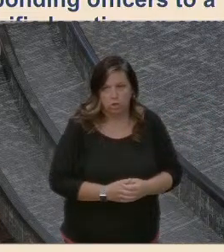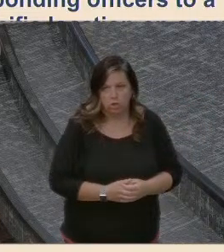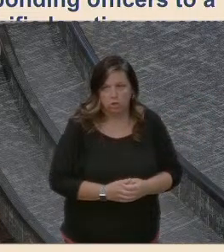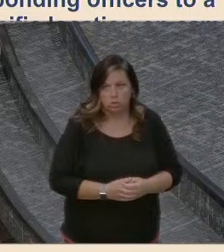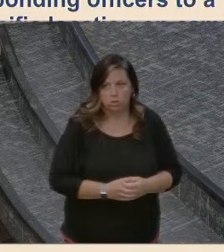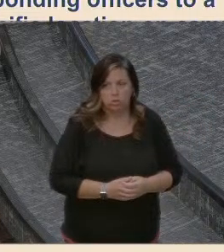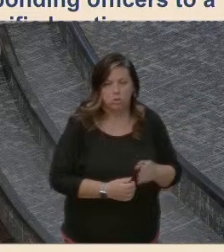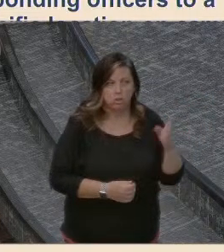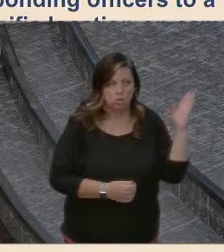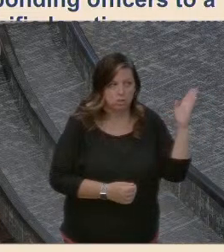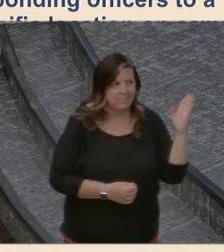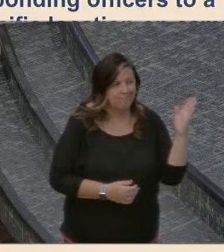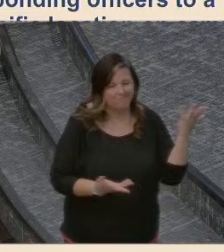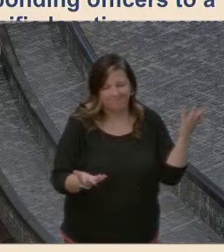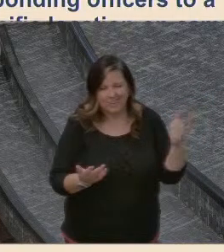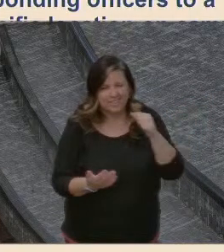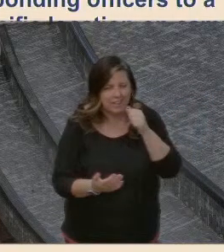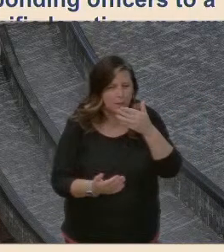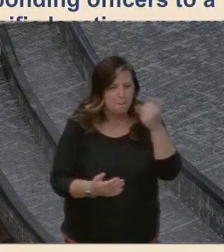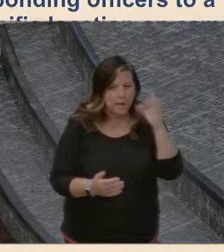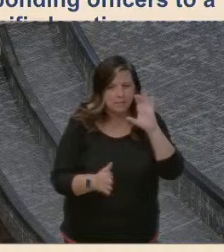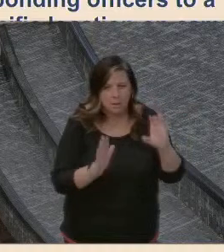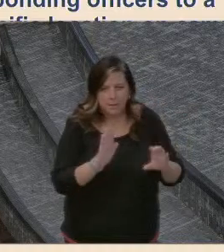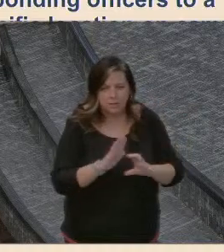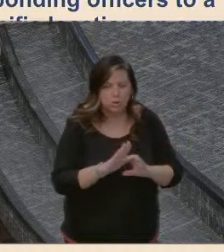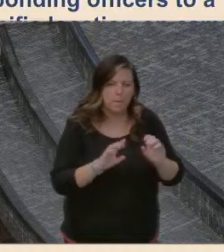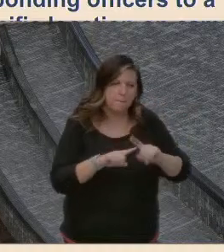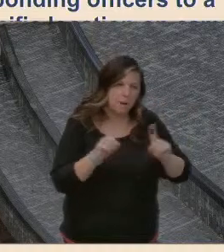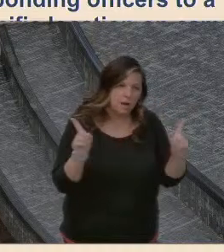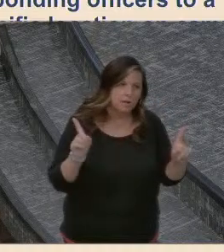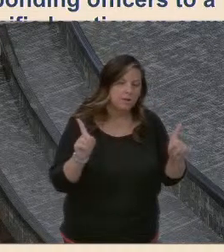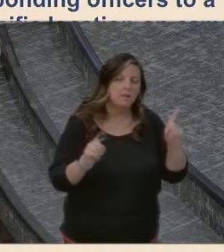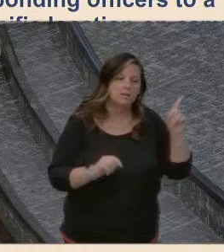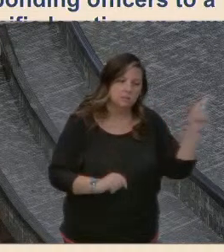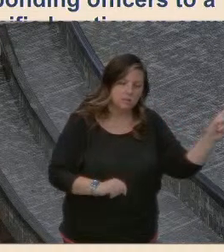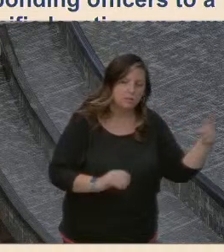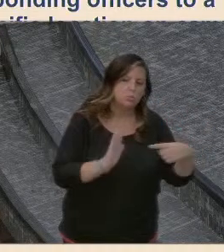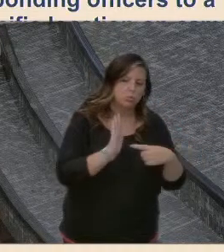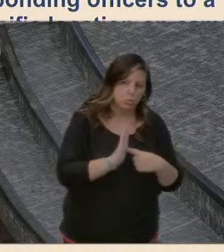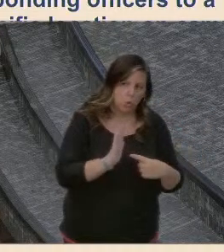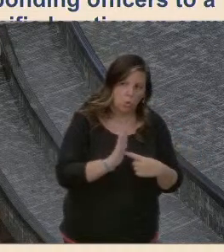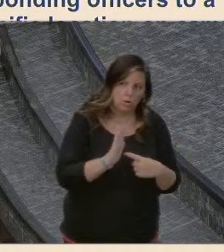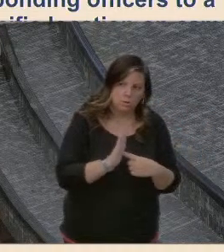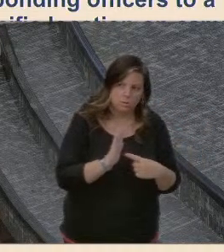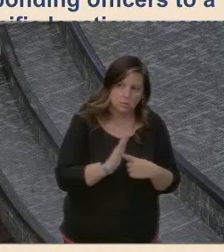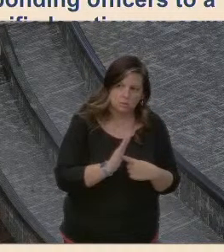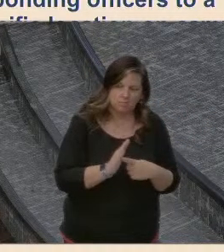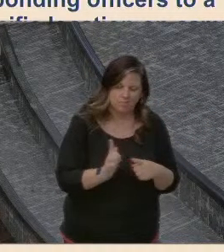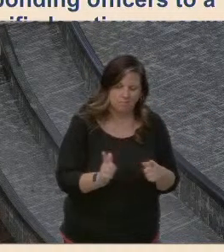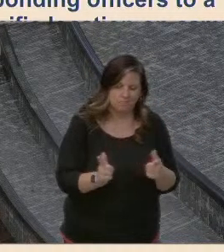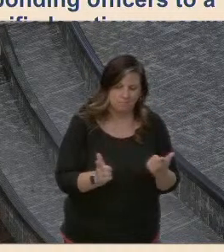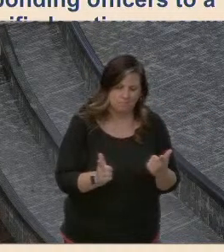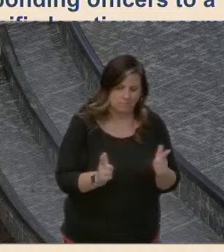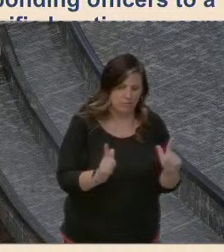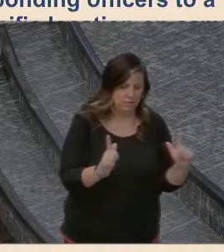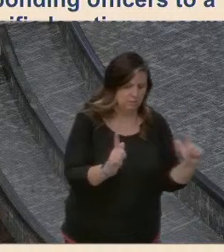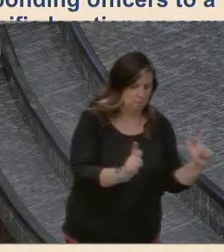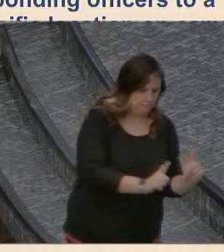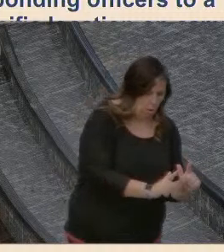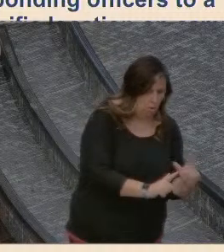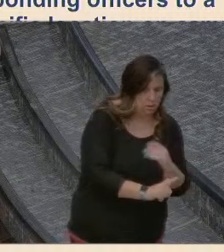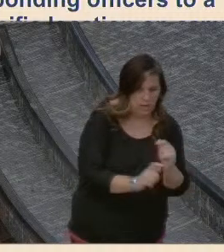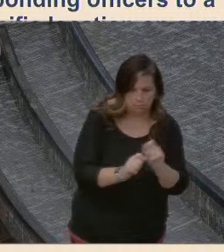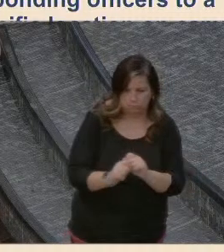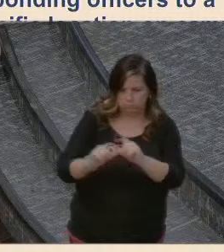not the best picture here, but it does show a micro version and a macro version, which is essentially